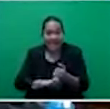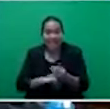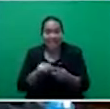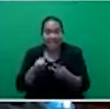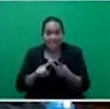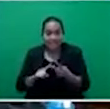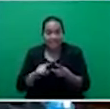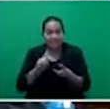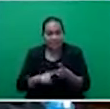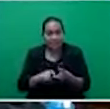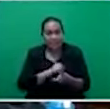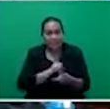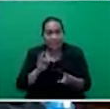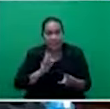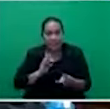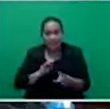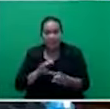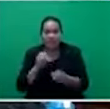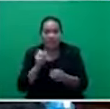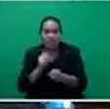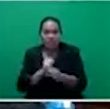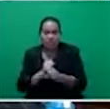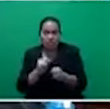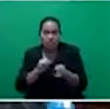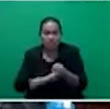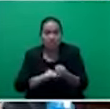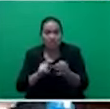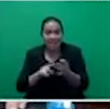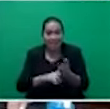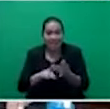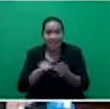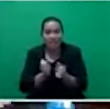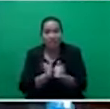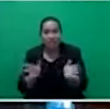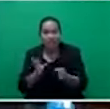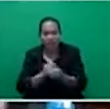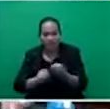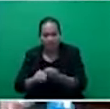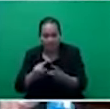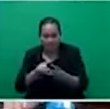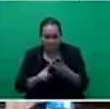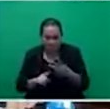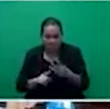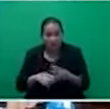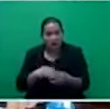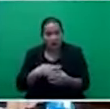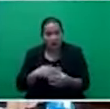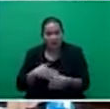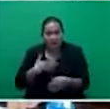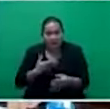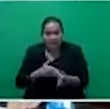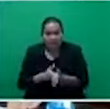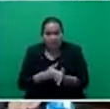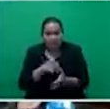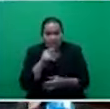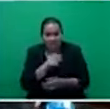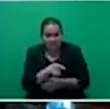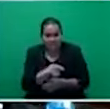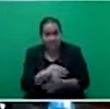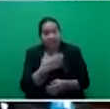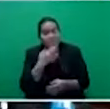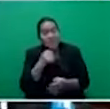the Solicitor General's Office. Mr. Speaker, sir, what is really interesting, and Honourable Randondro, you should make a note of